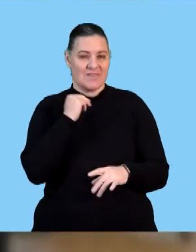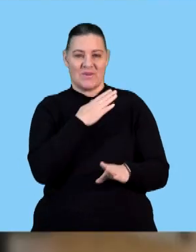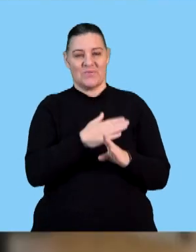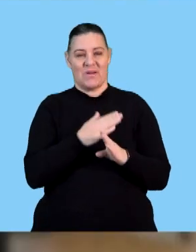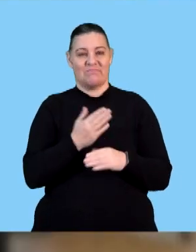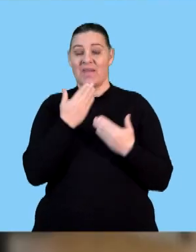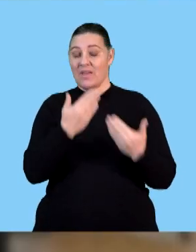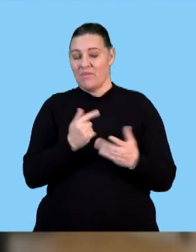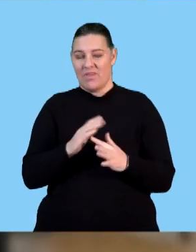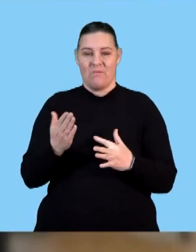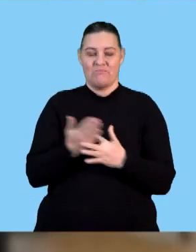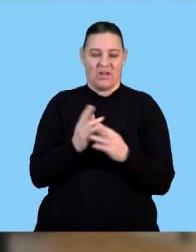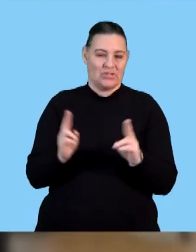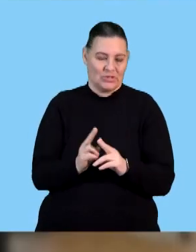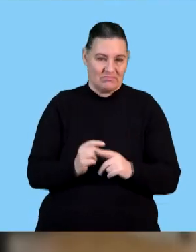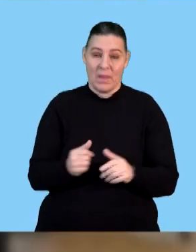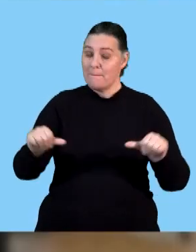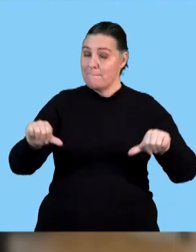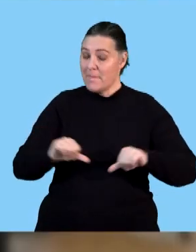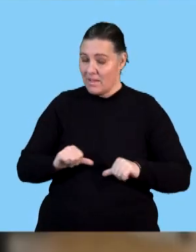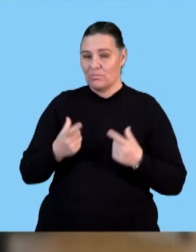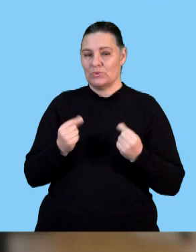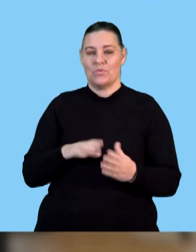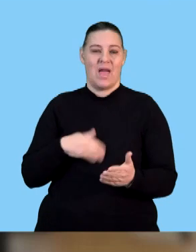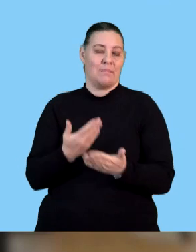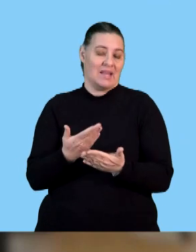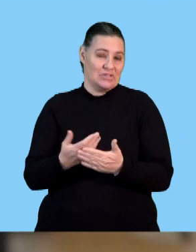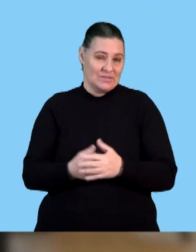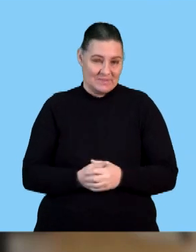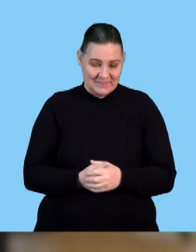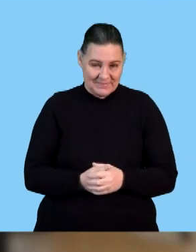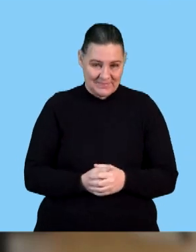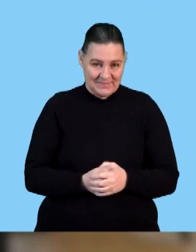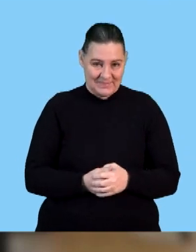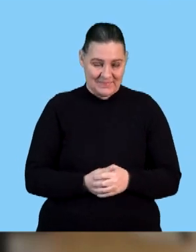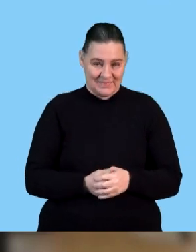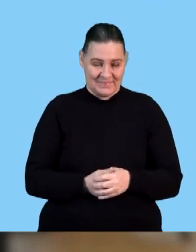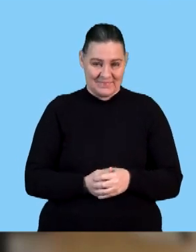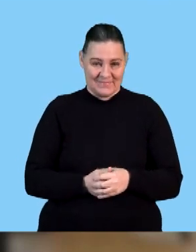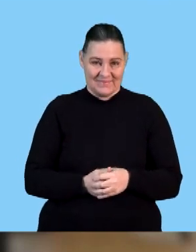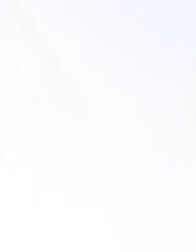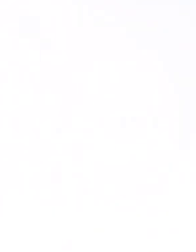Nice work. Thanks, everyone. Let's have a short break. When we get back, we'll pick up with the application stuff.